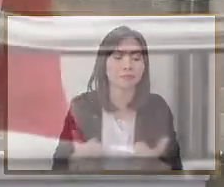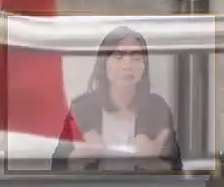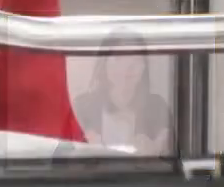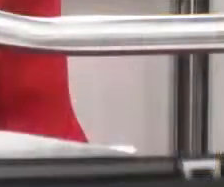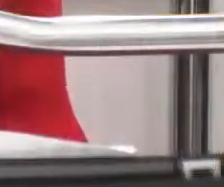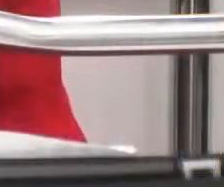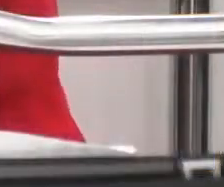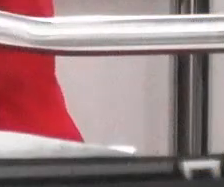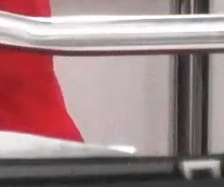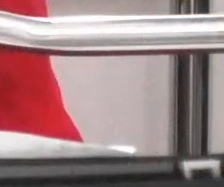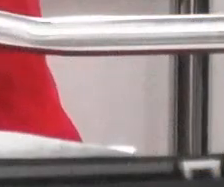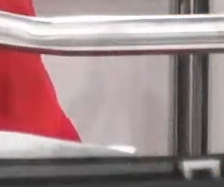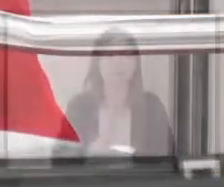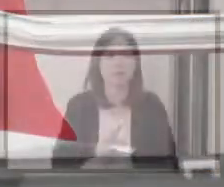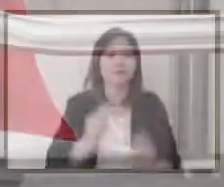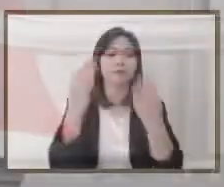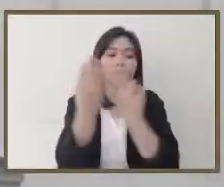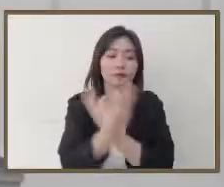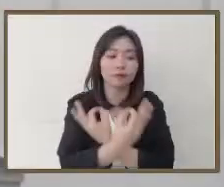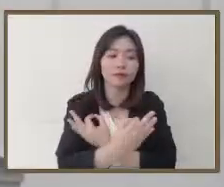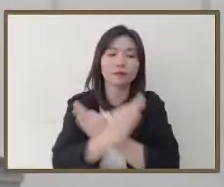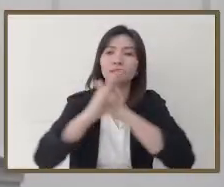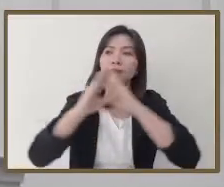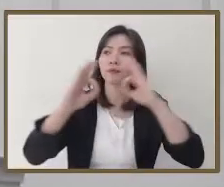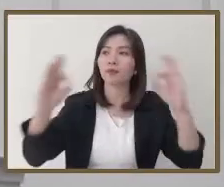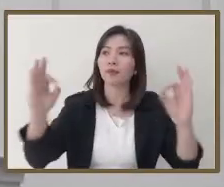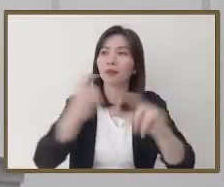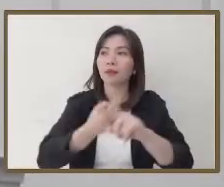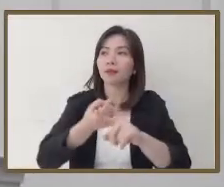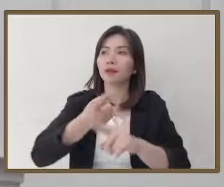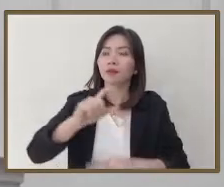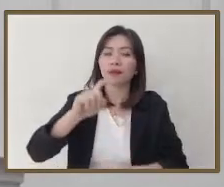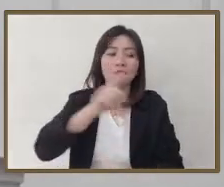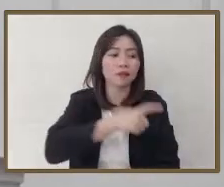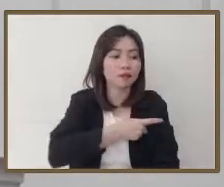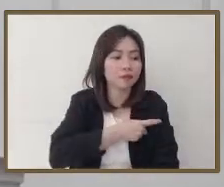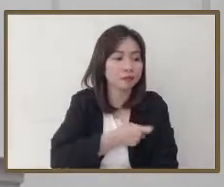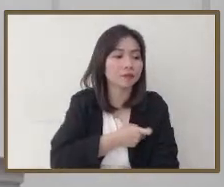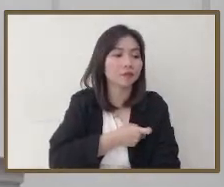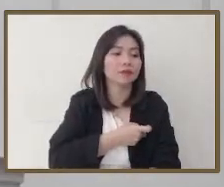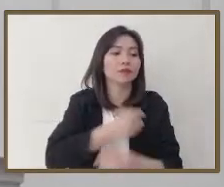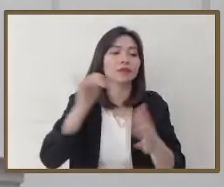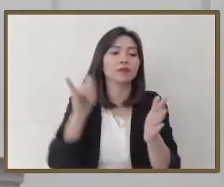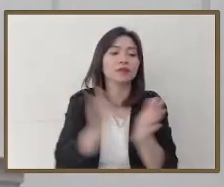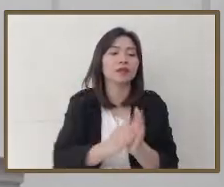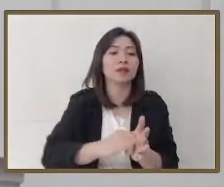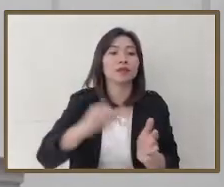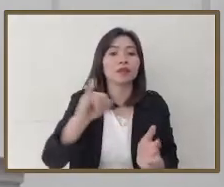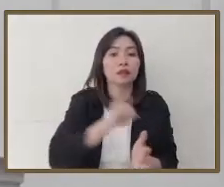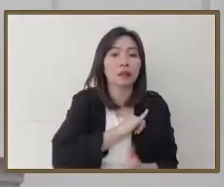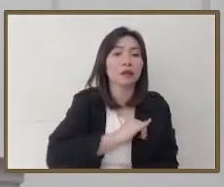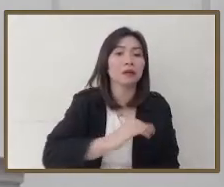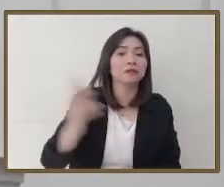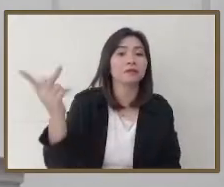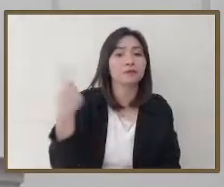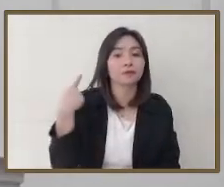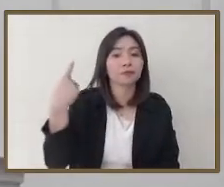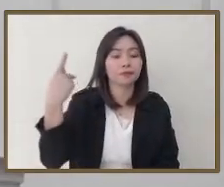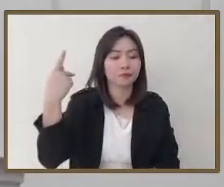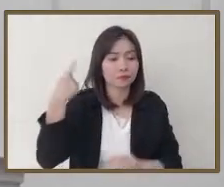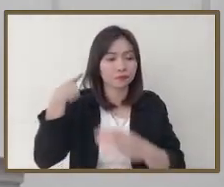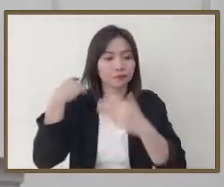last. I am free from the guilt that